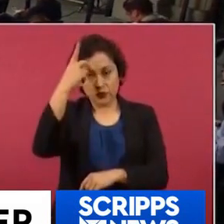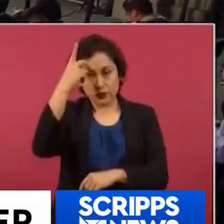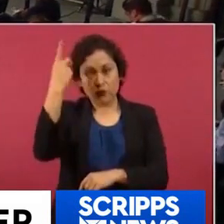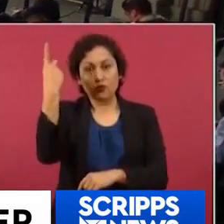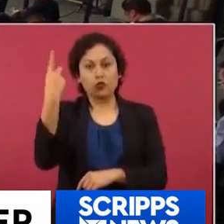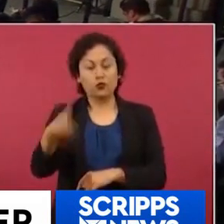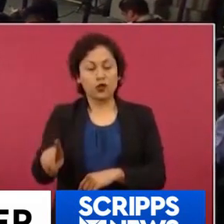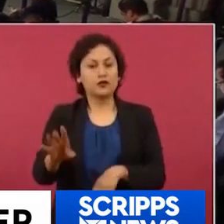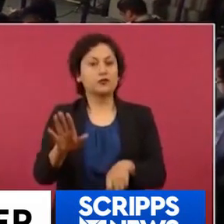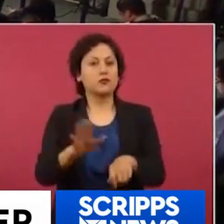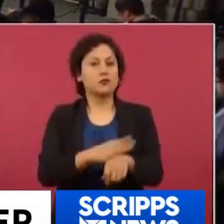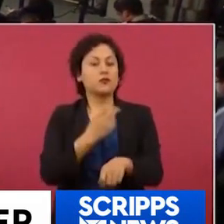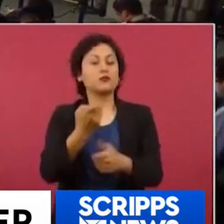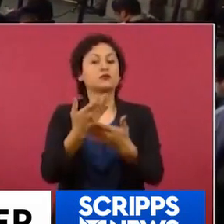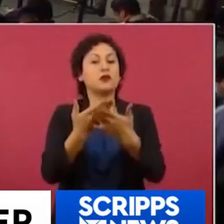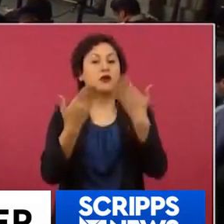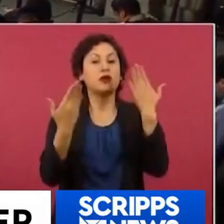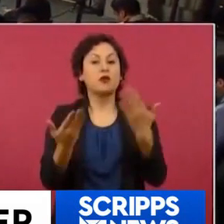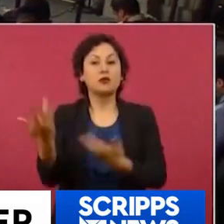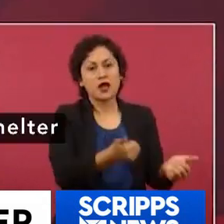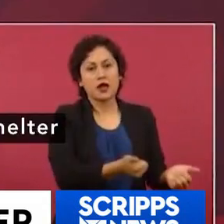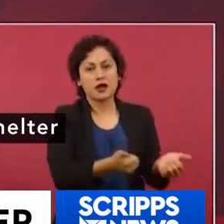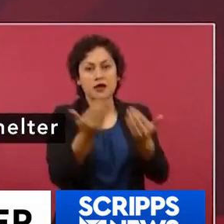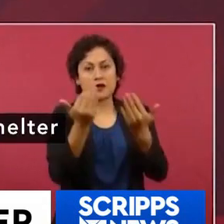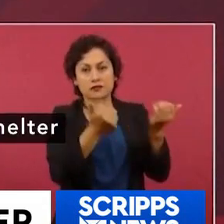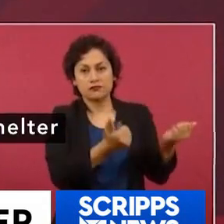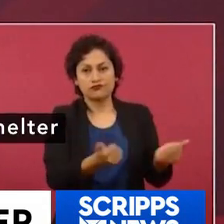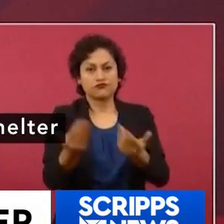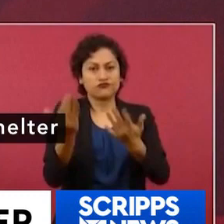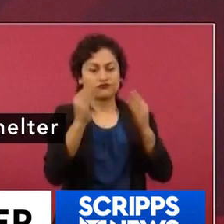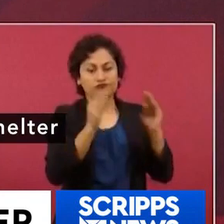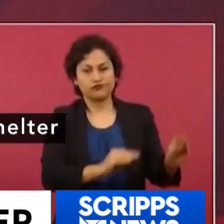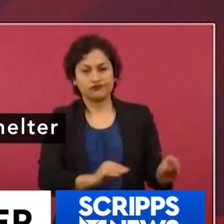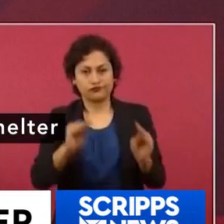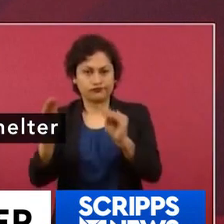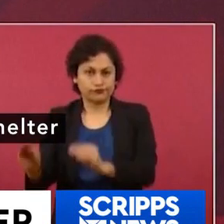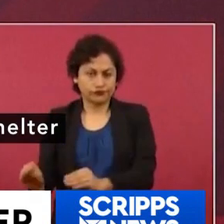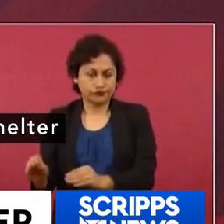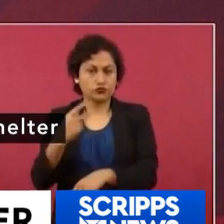deportation protested by igniting a fire. Como protesta